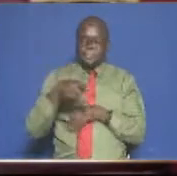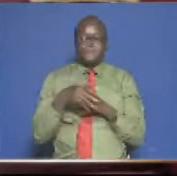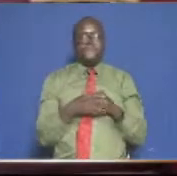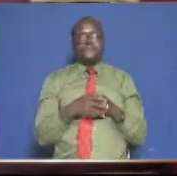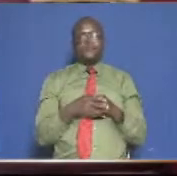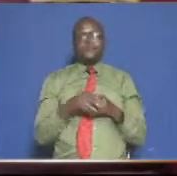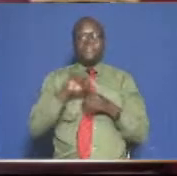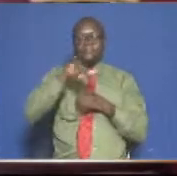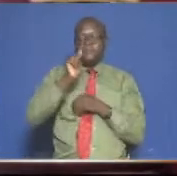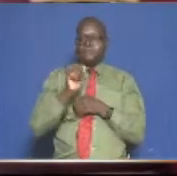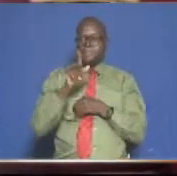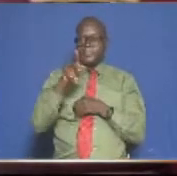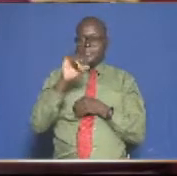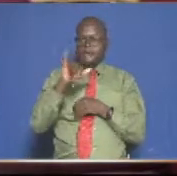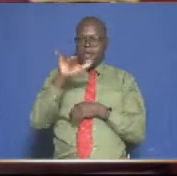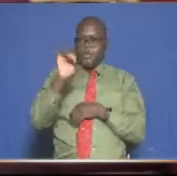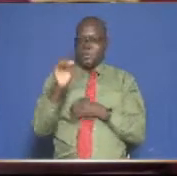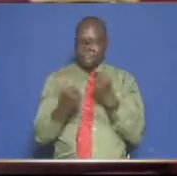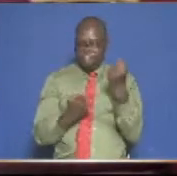Jakoyo stood by me